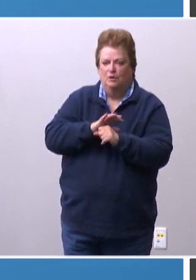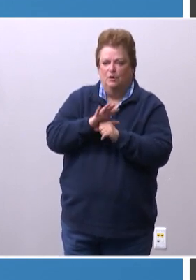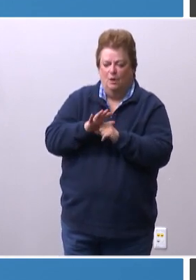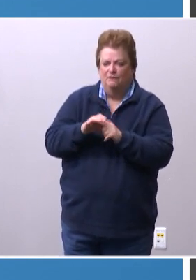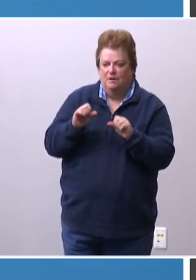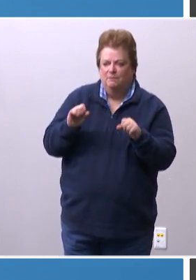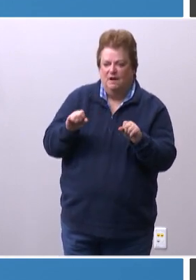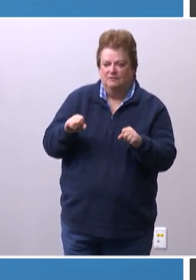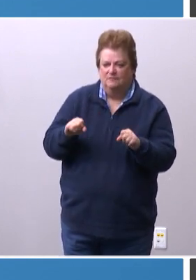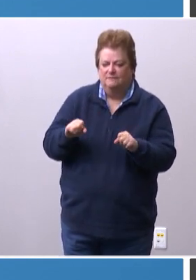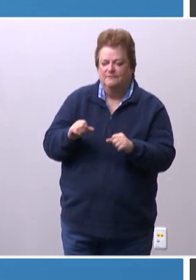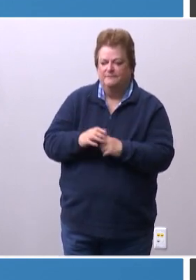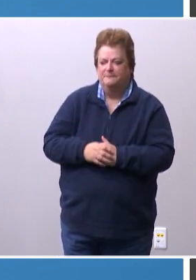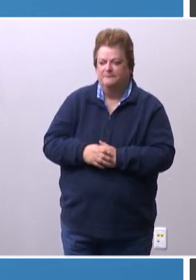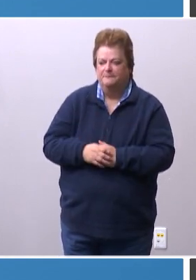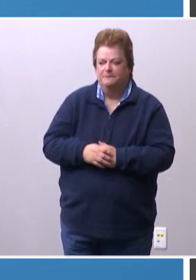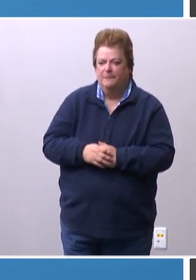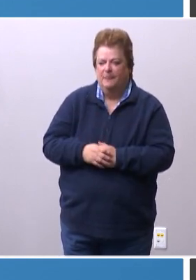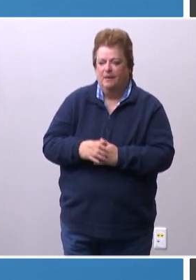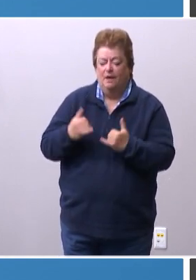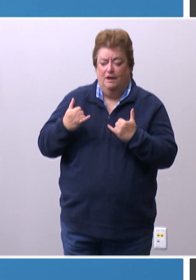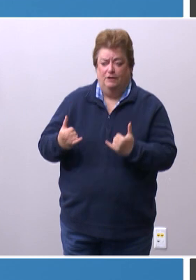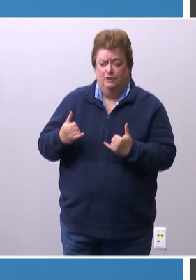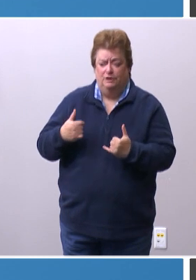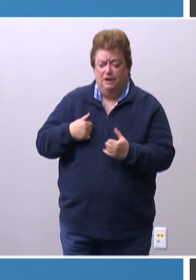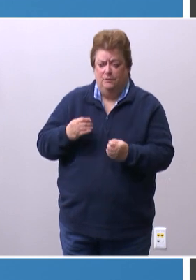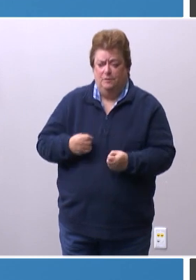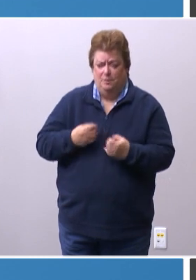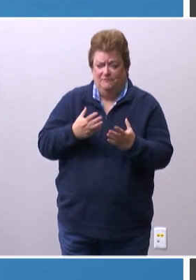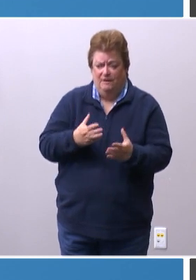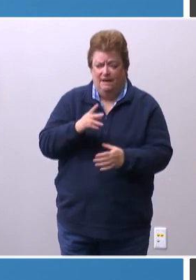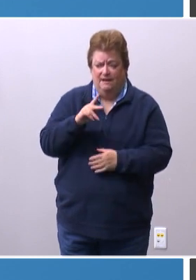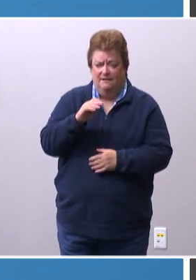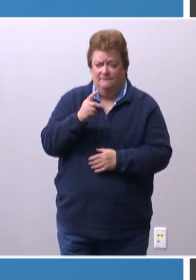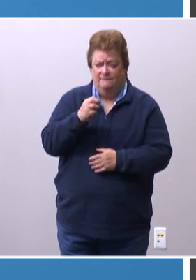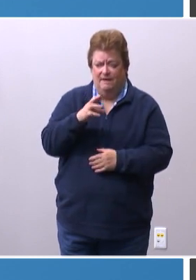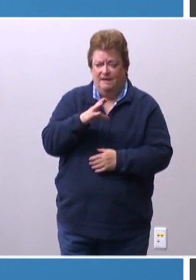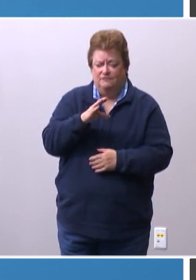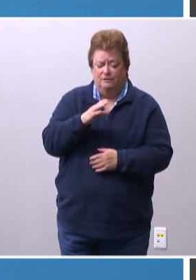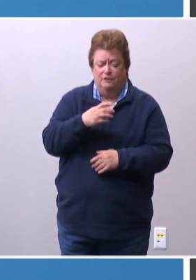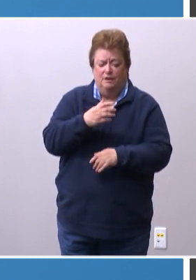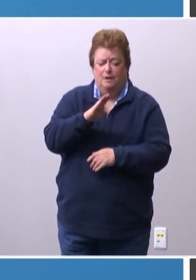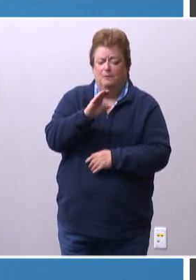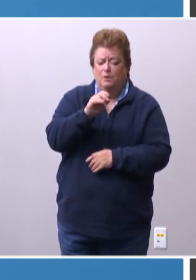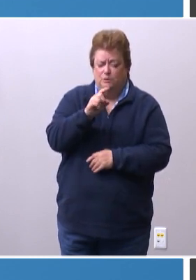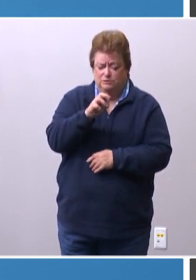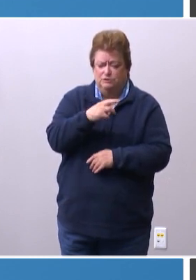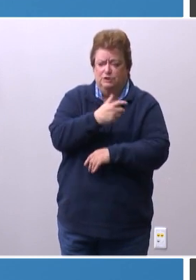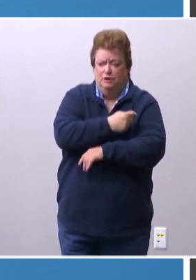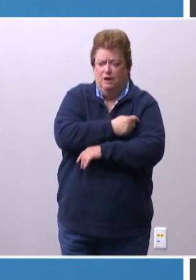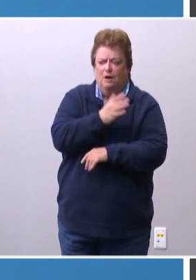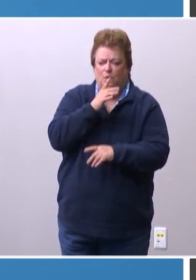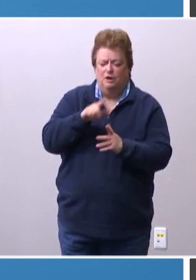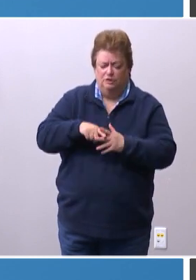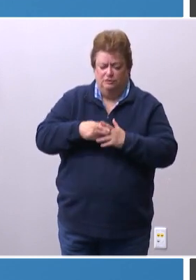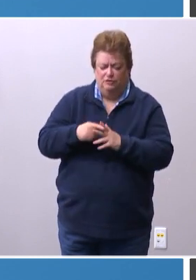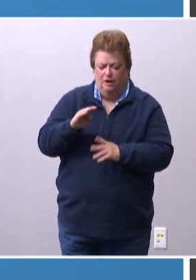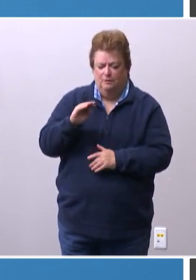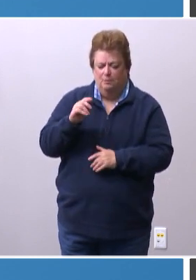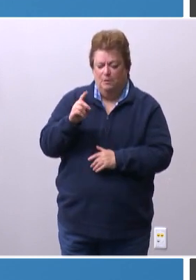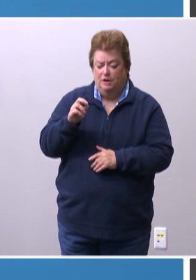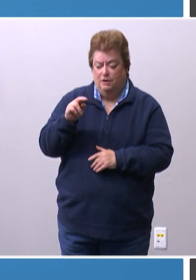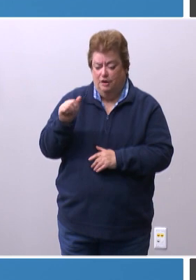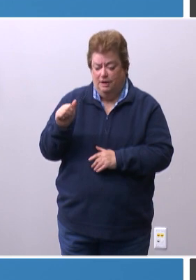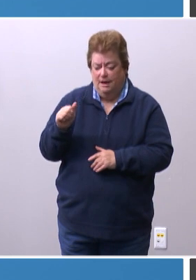are also included. We're currently providing Pfizer booster doses, and we'll start providing Moderna booster